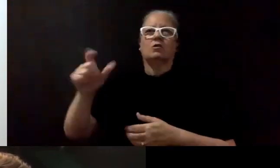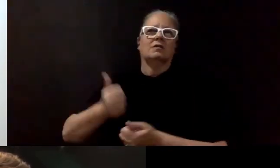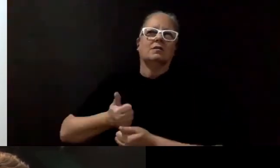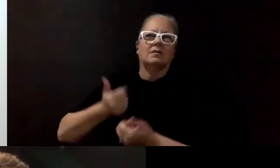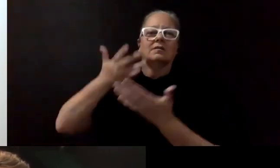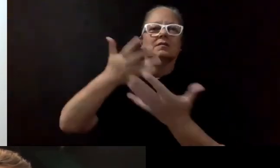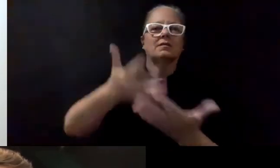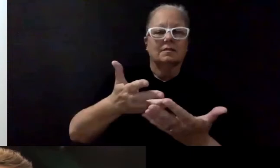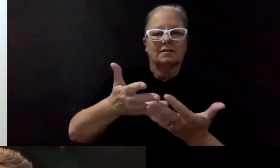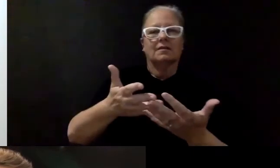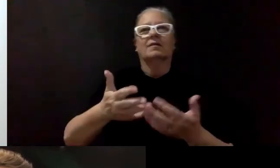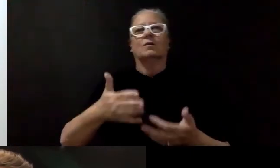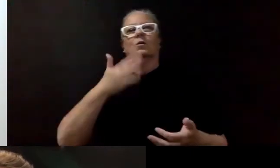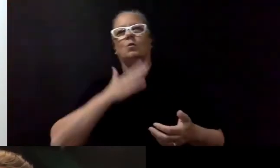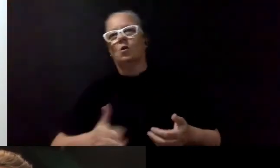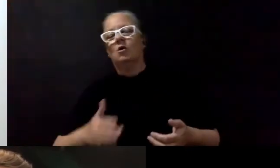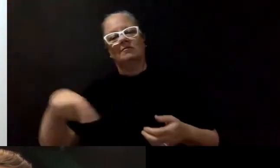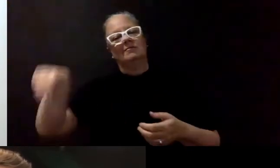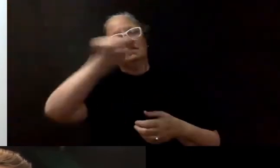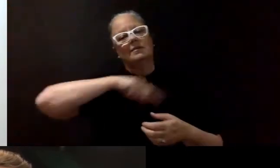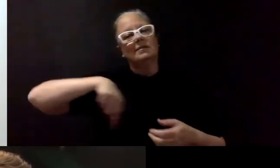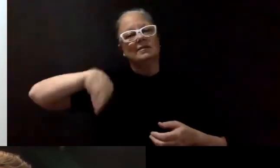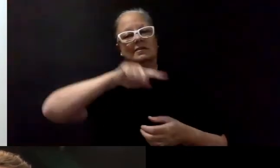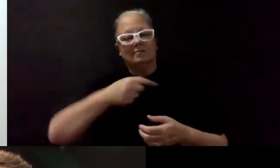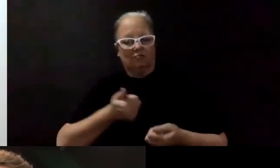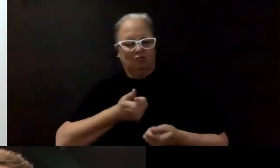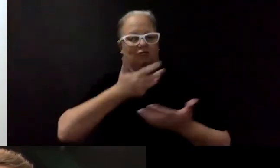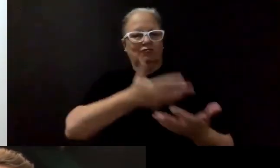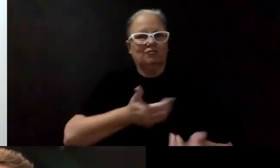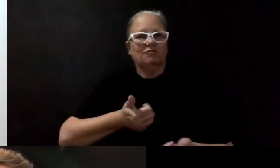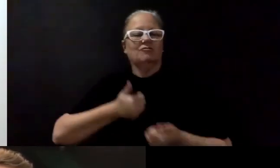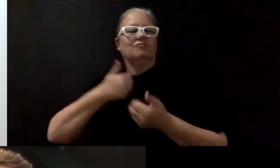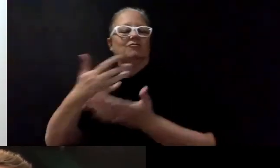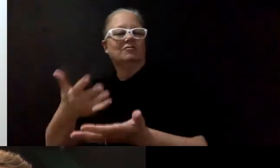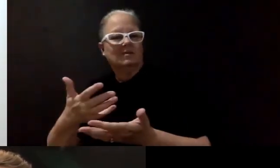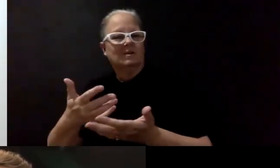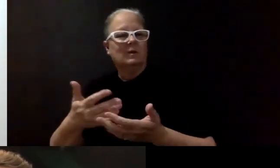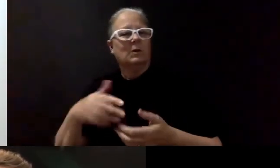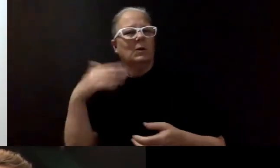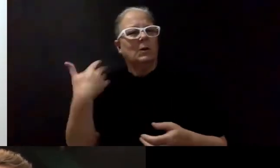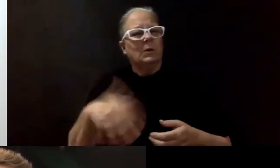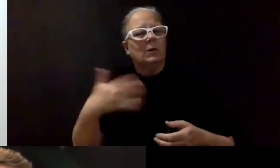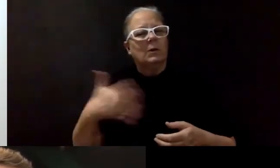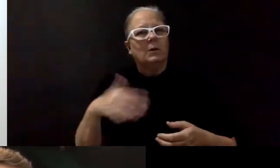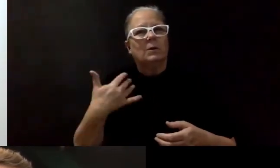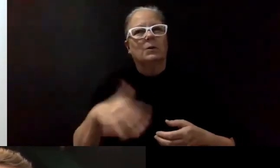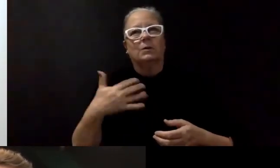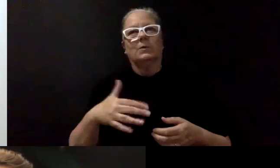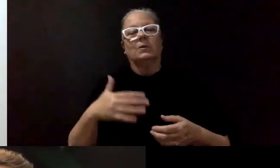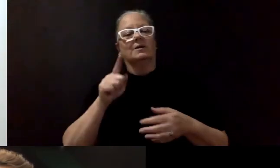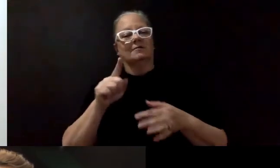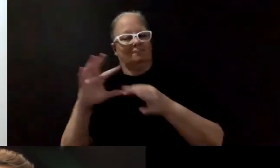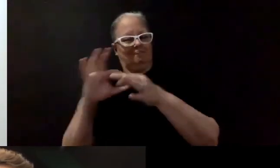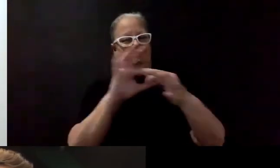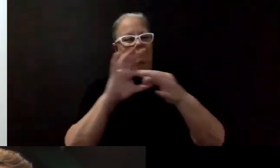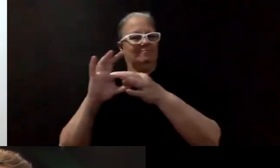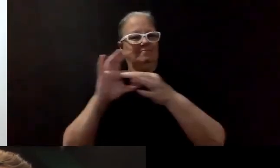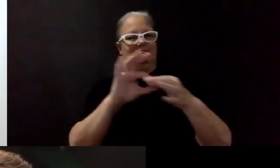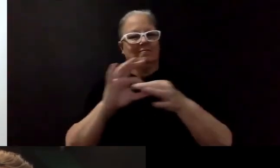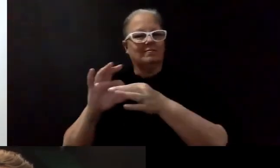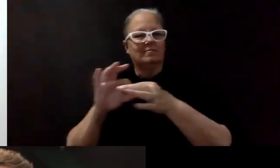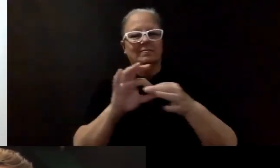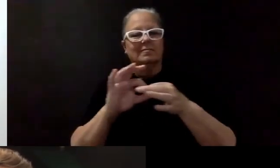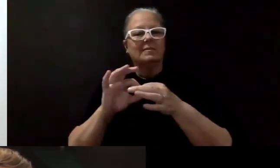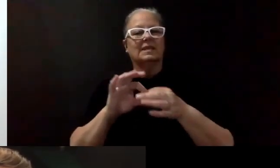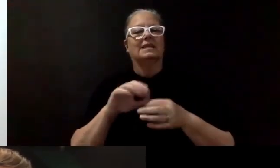that are both expressing themselves in these unique ways, there's so much power in that relationship and in that connection